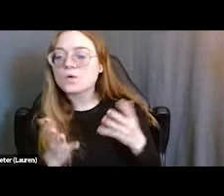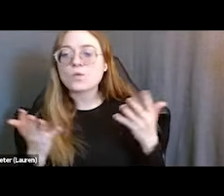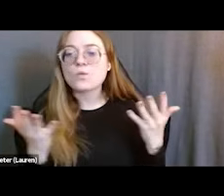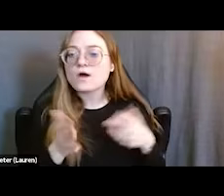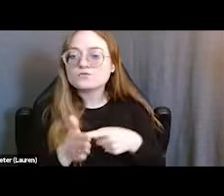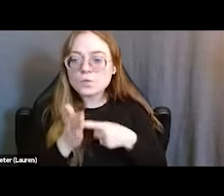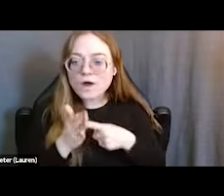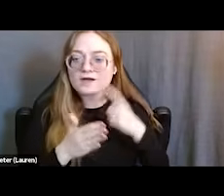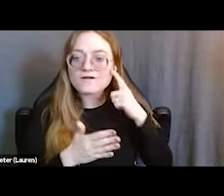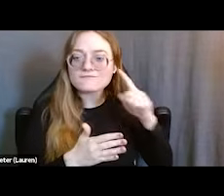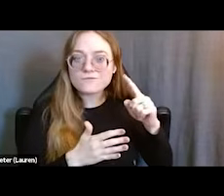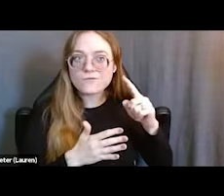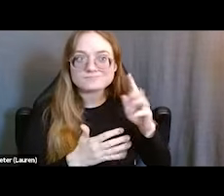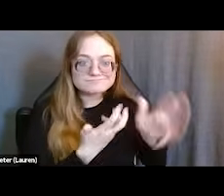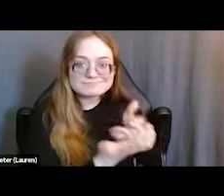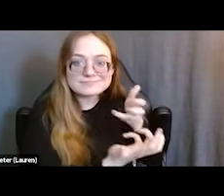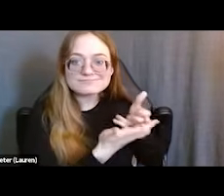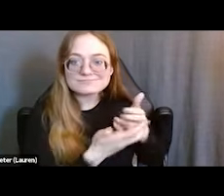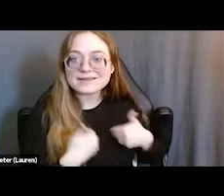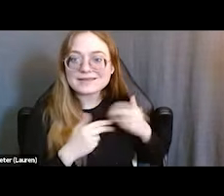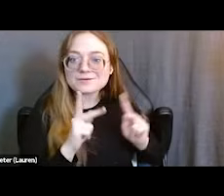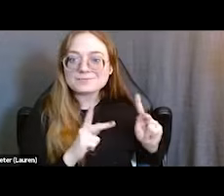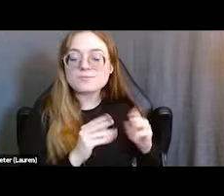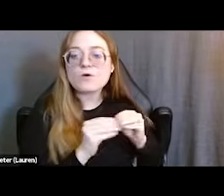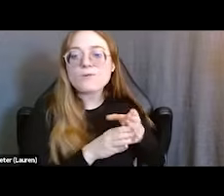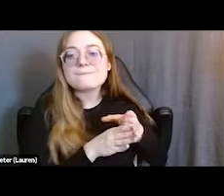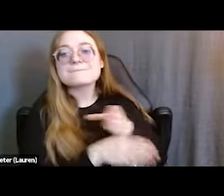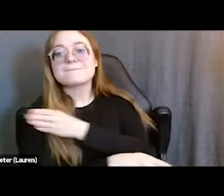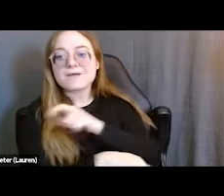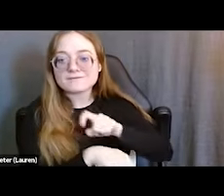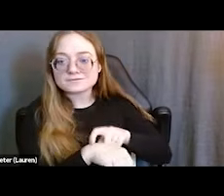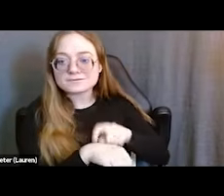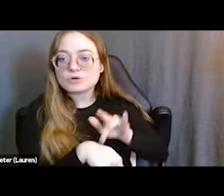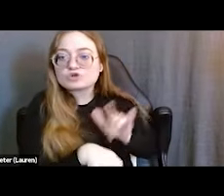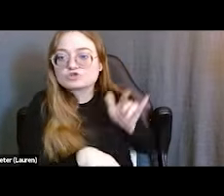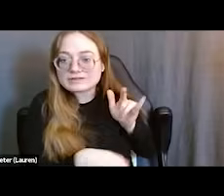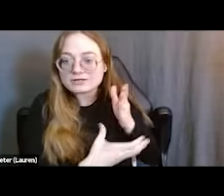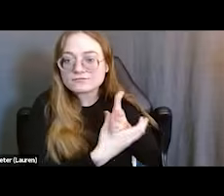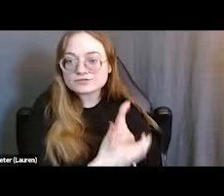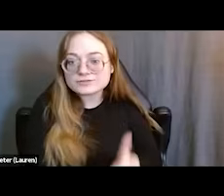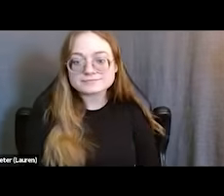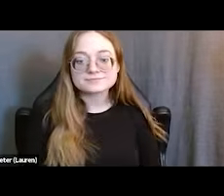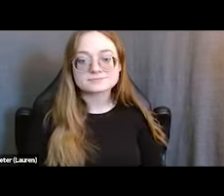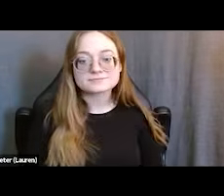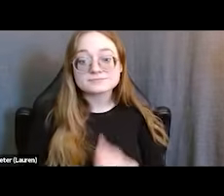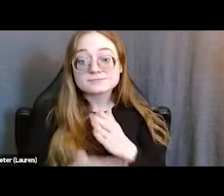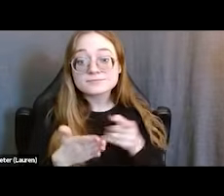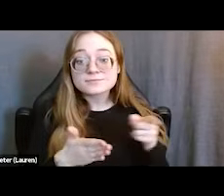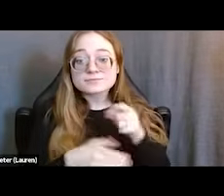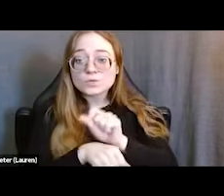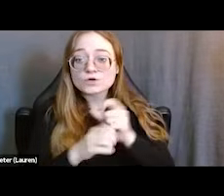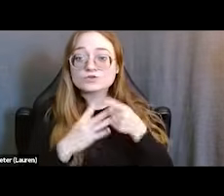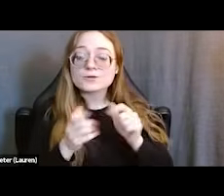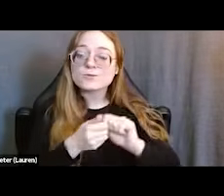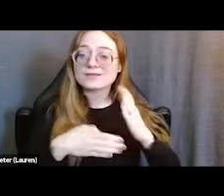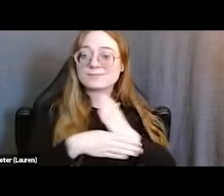meet the needs of young people and their families at an earlier point in the crisis continuum. Some of this work started in this partnership